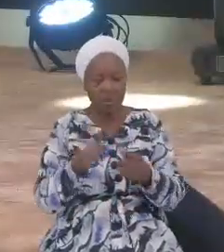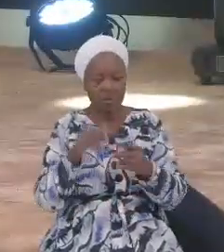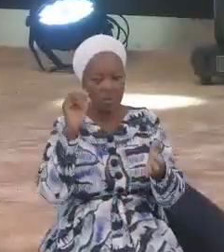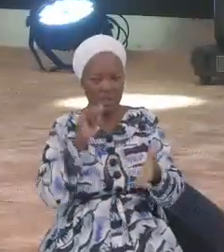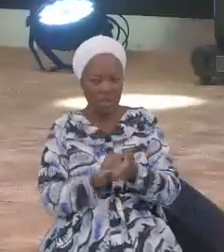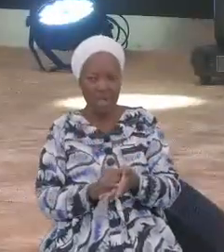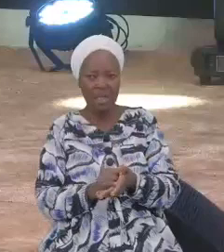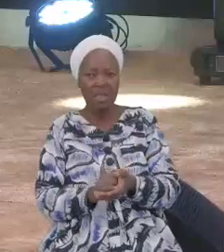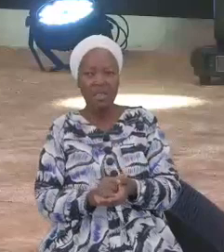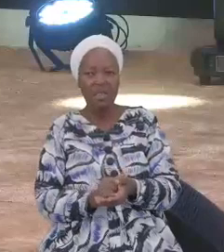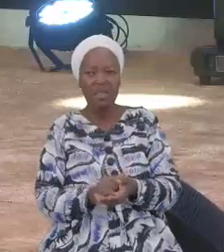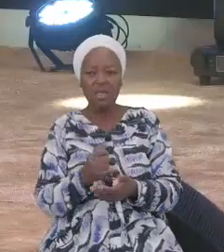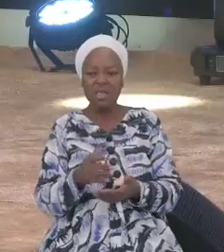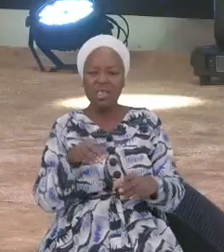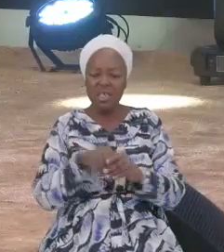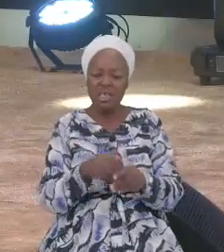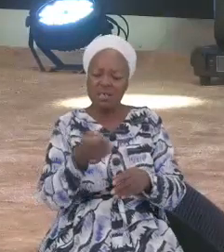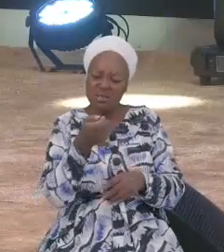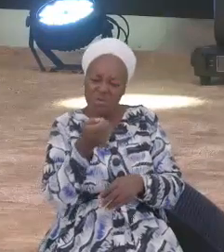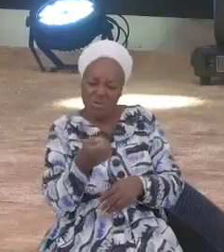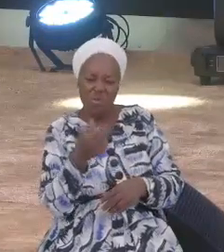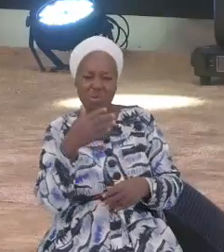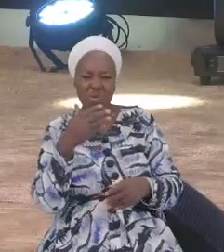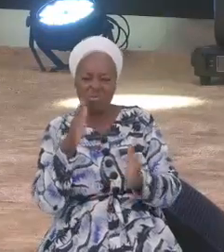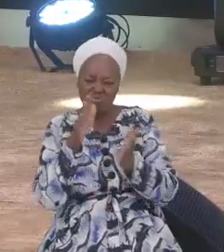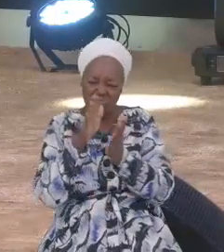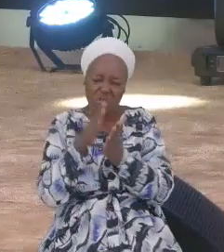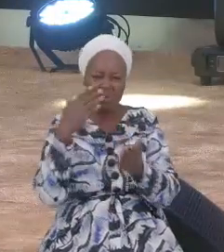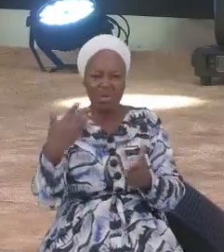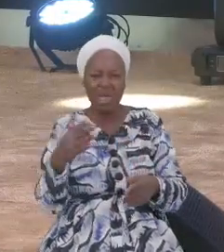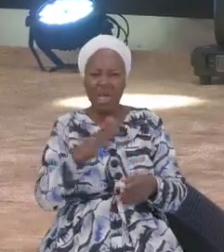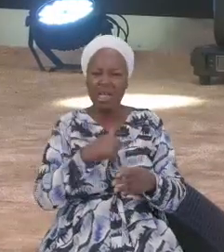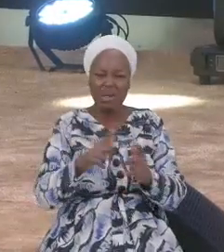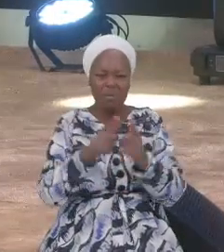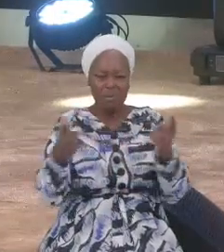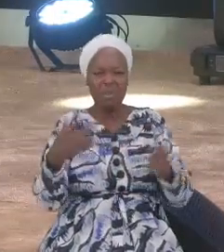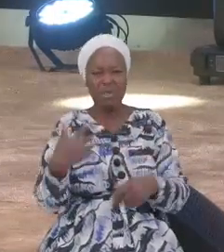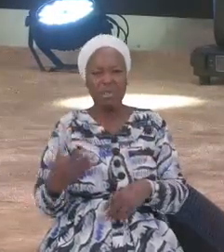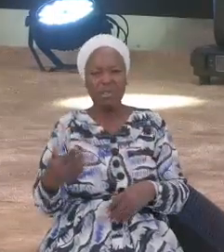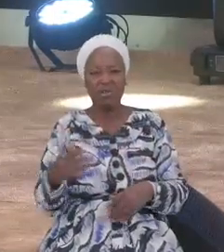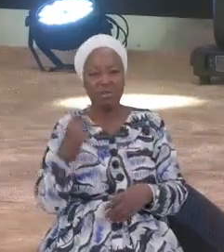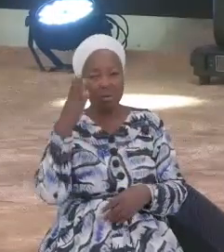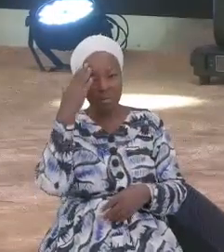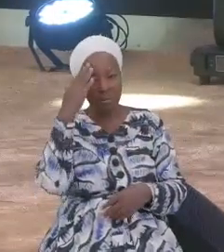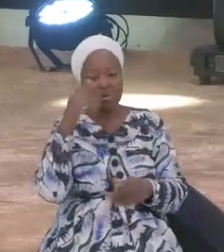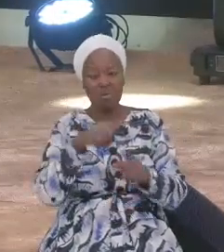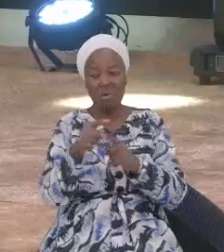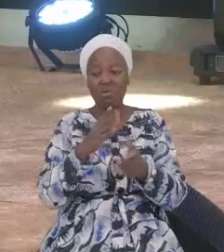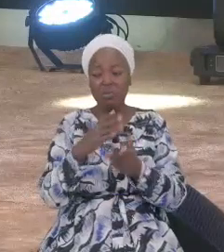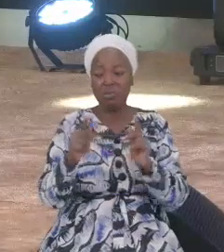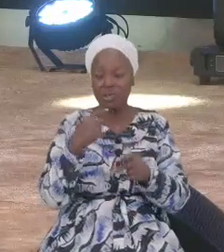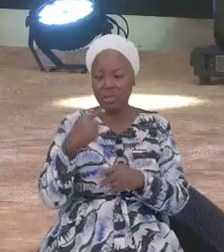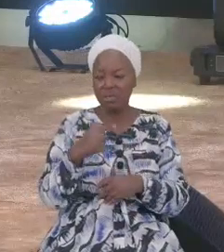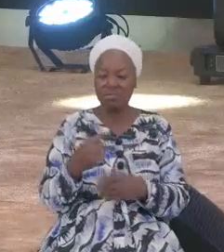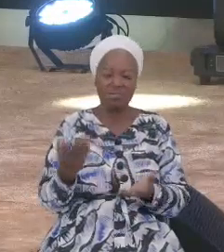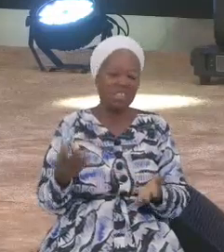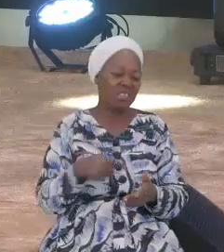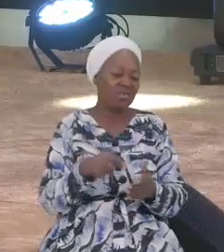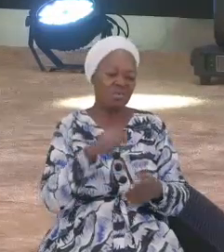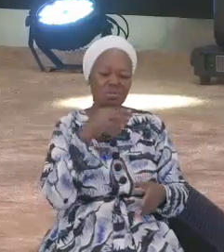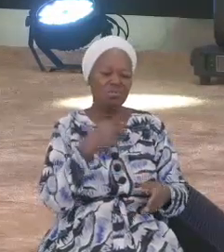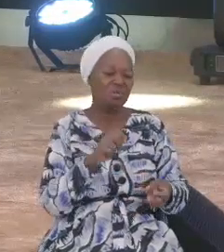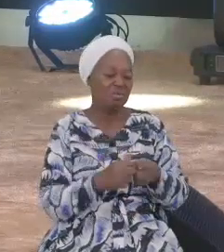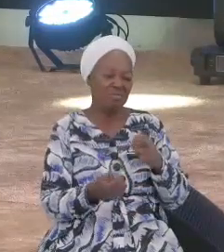In small things, in big things, you know, some people say, you know, there's not a big deal. I know this is not right, but this